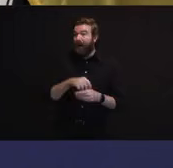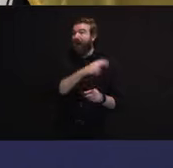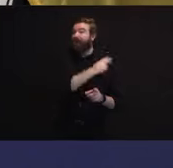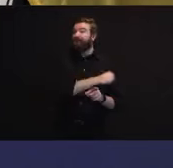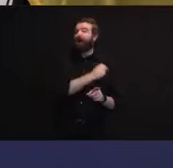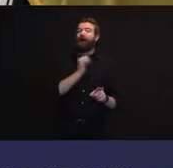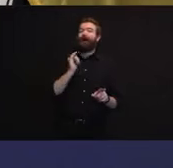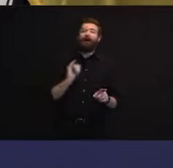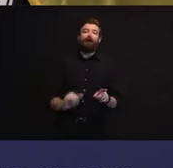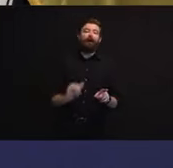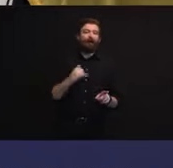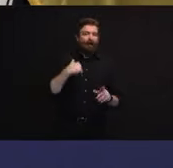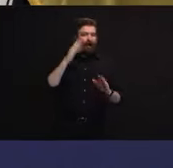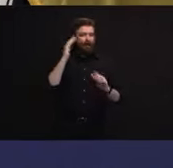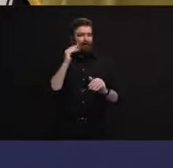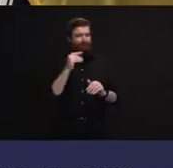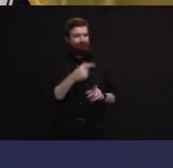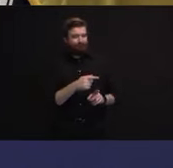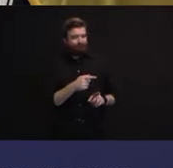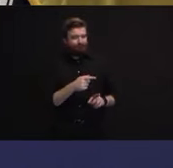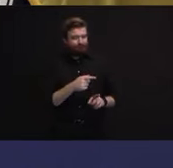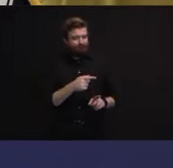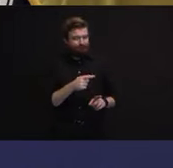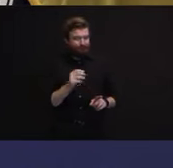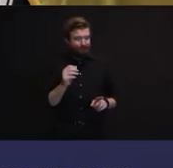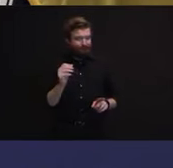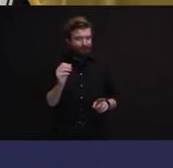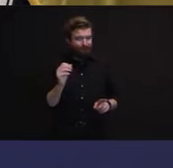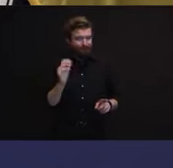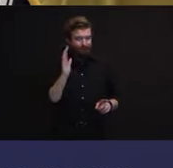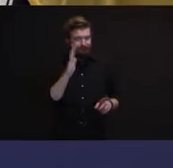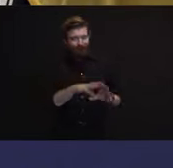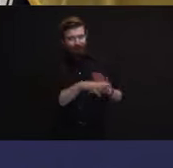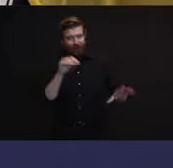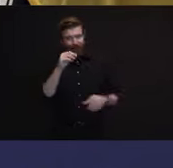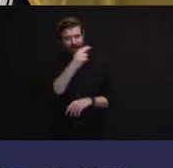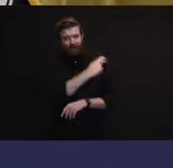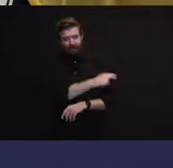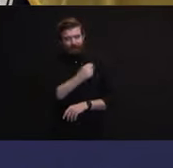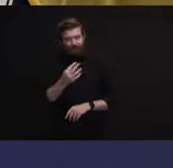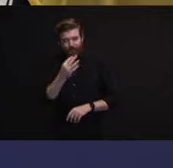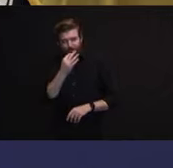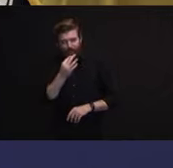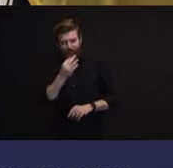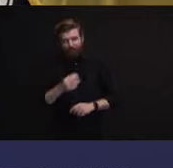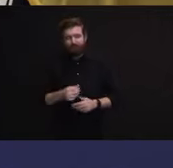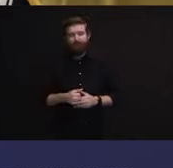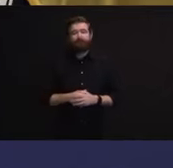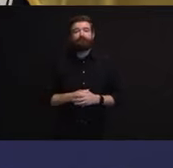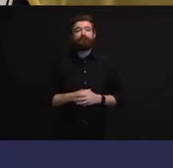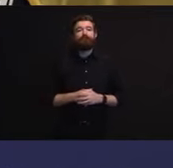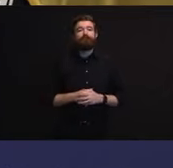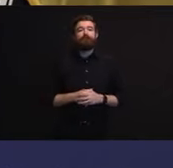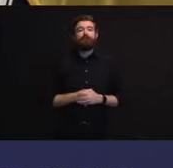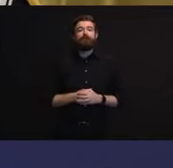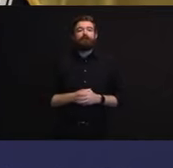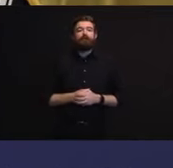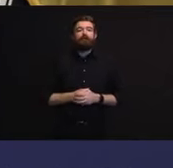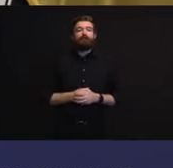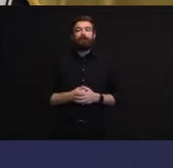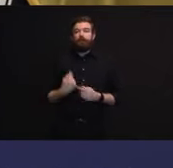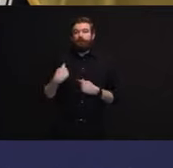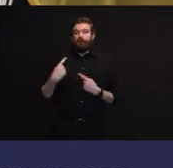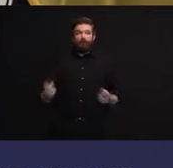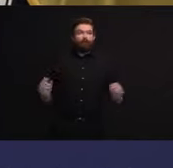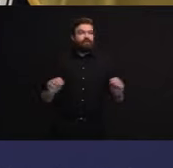that child gets out of there sooner than later. And again, we've still had, I'm knocking on wood, no fatalities from this awful syndrome. Please God, it